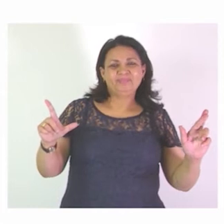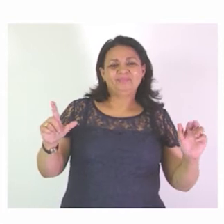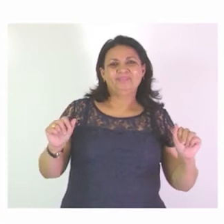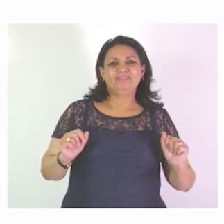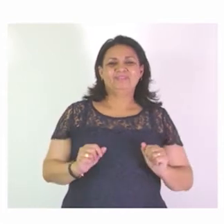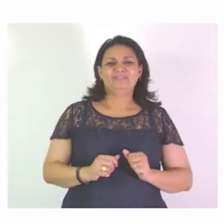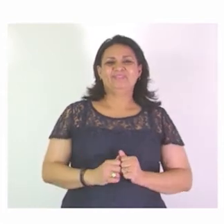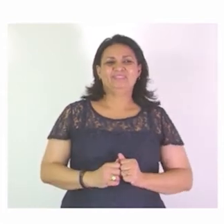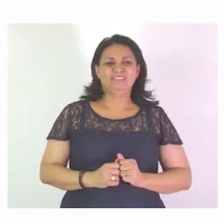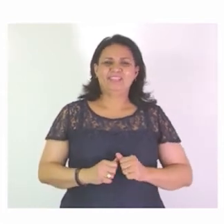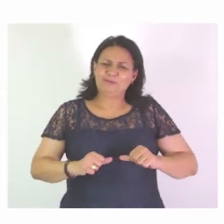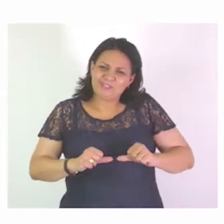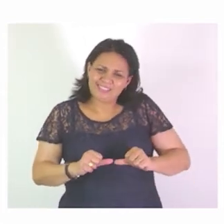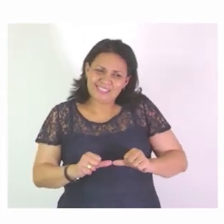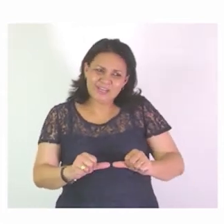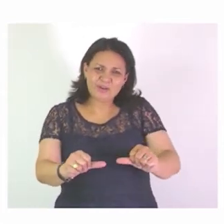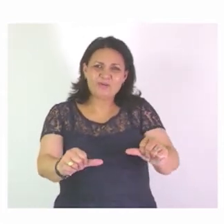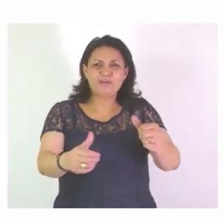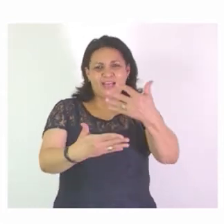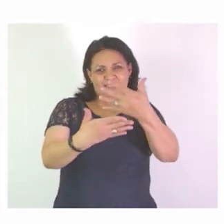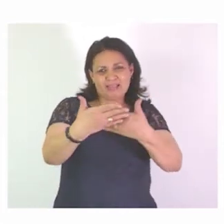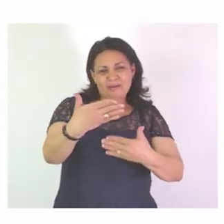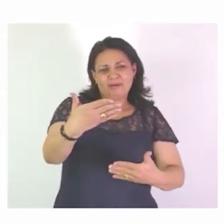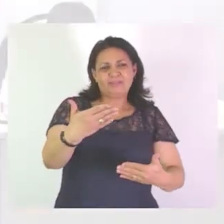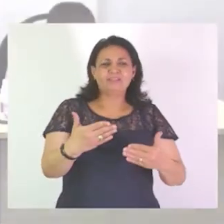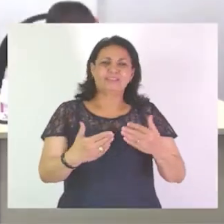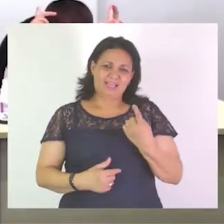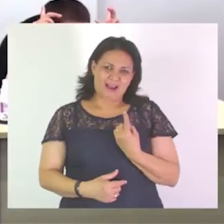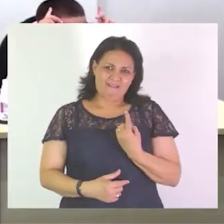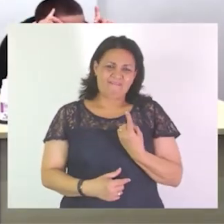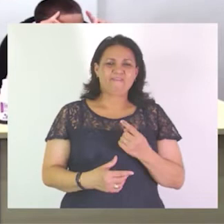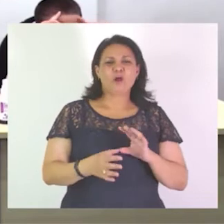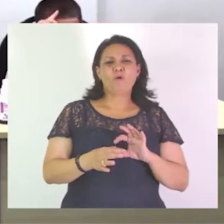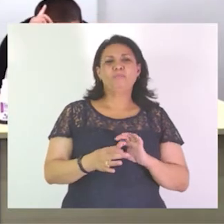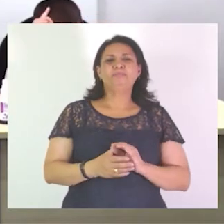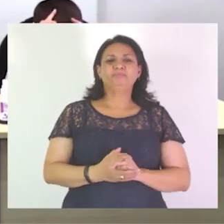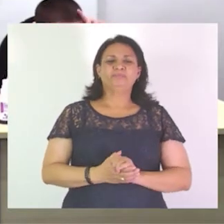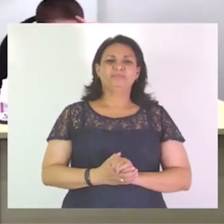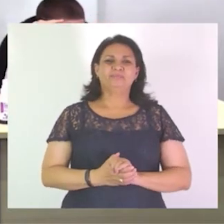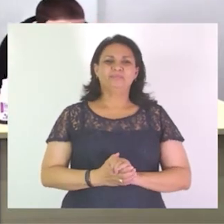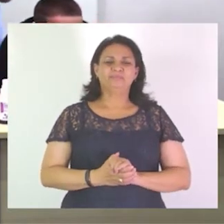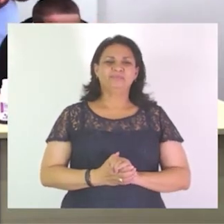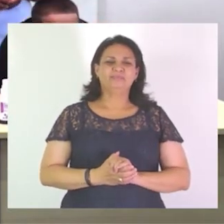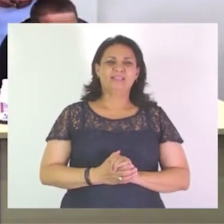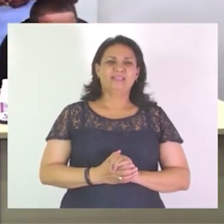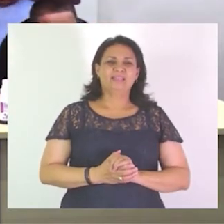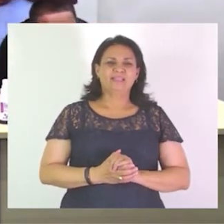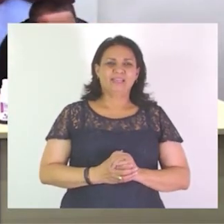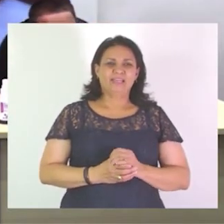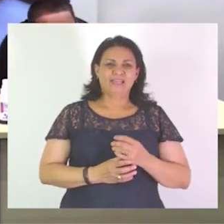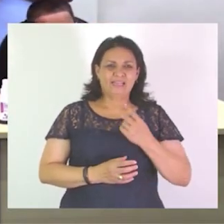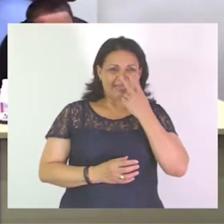the exercises you can do by yourselves. Let us take a look at the